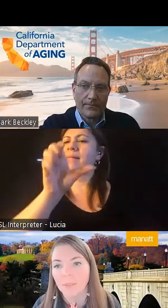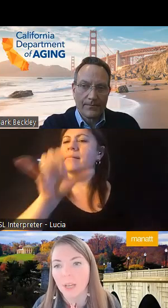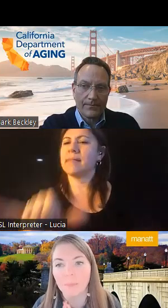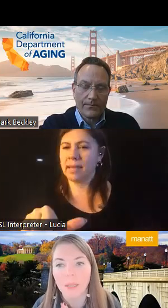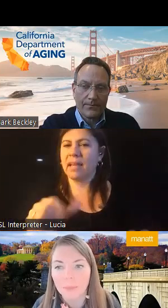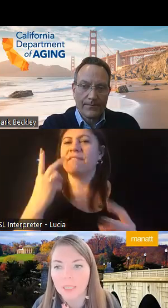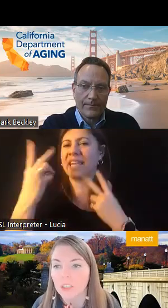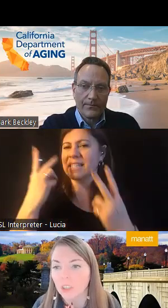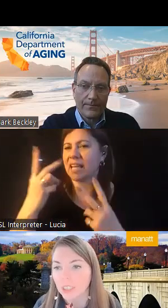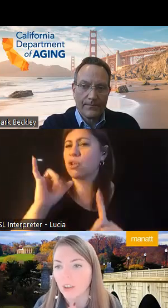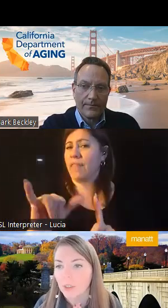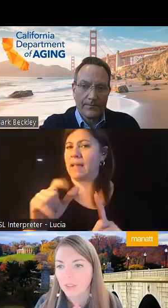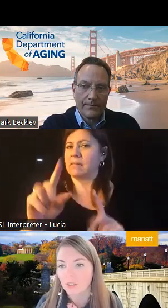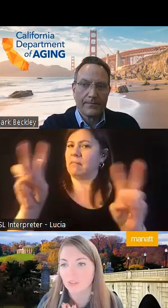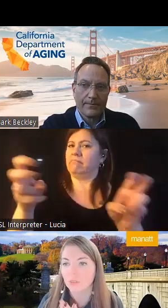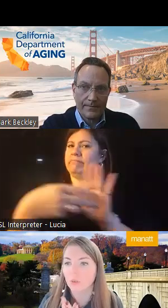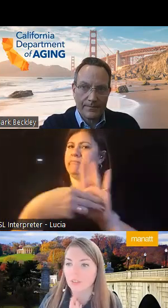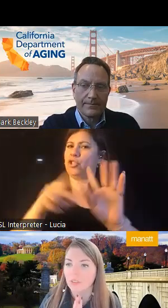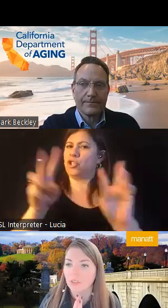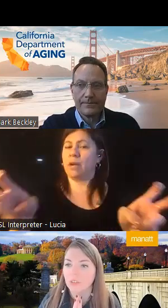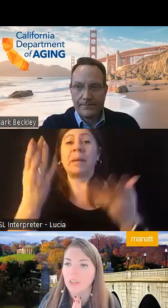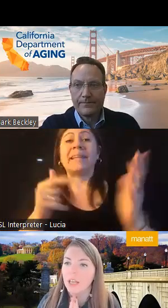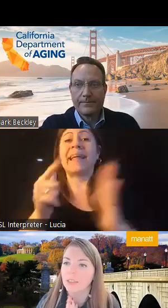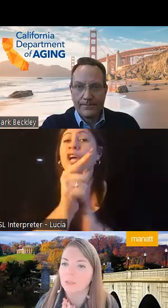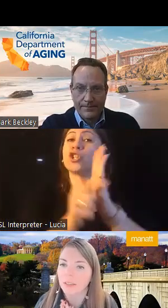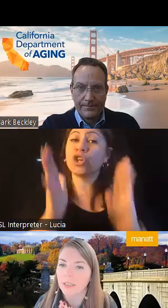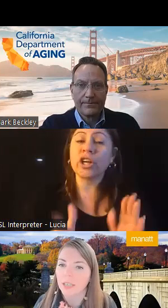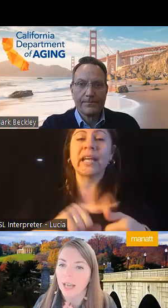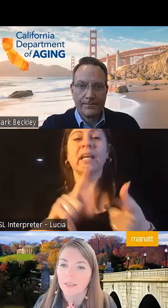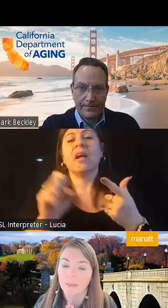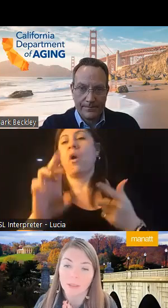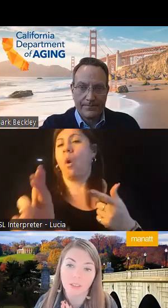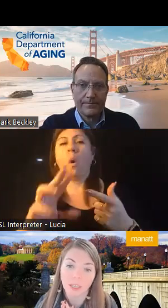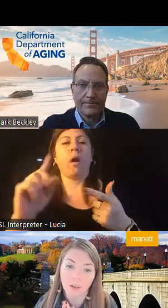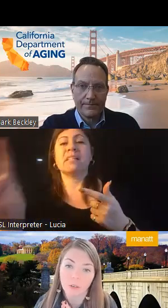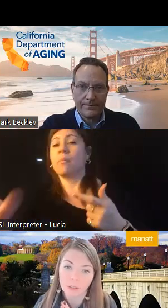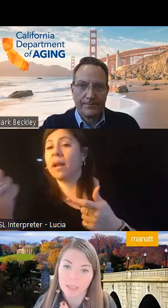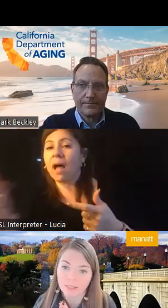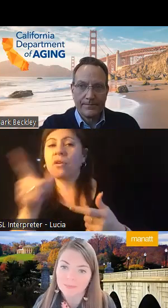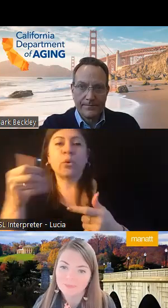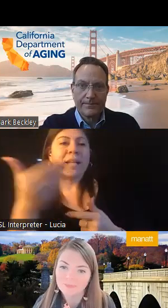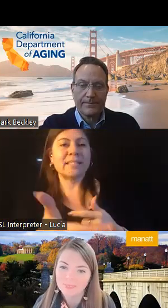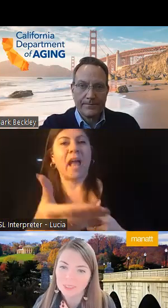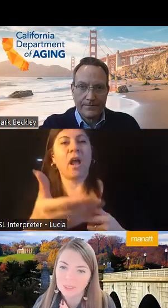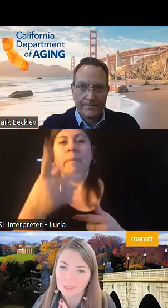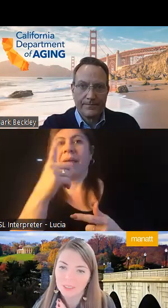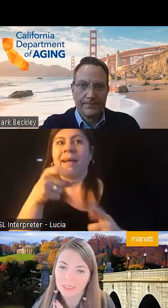that, being an ombudsman, an attorney, or other visitors who voice concerns that the resident has about their care or rights.